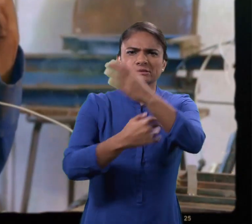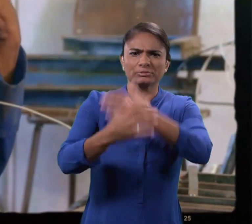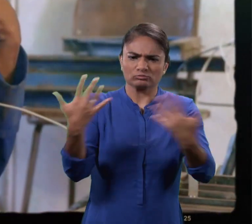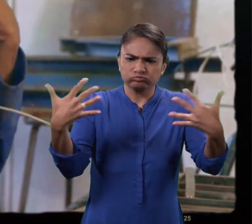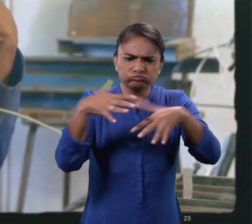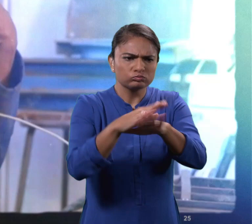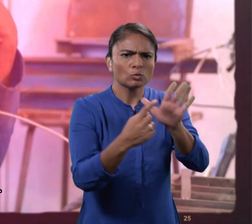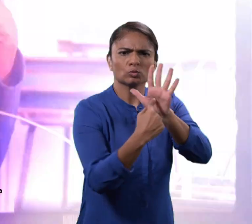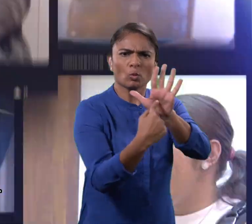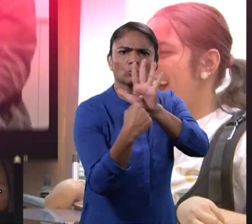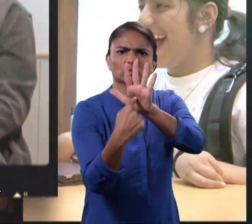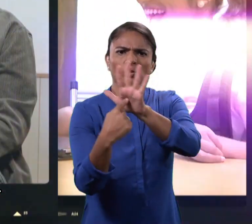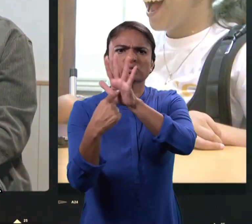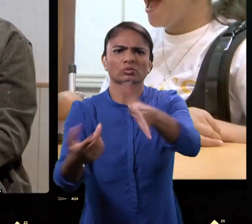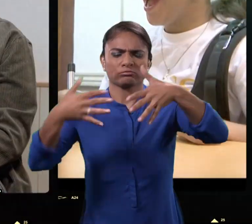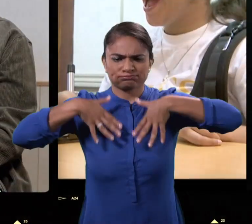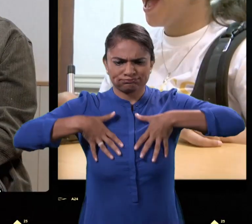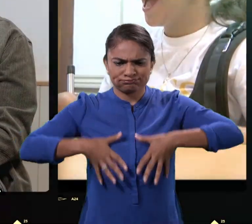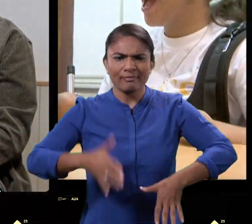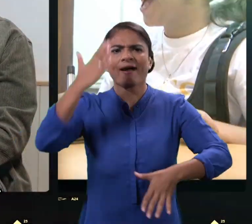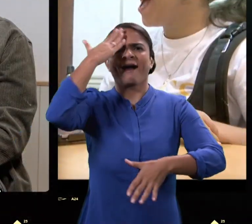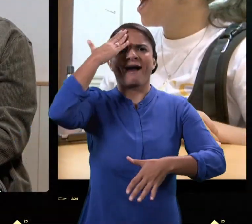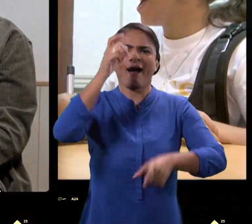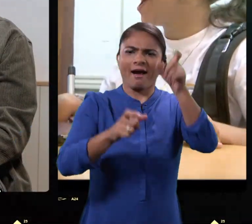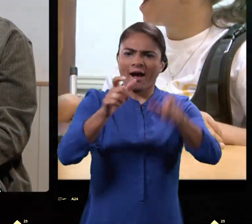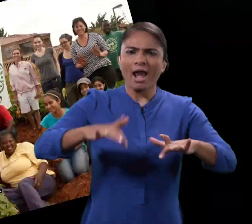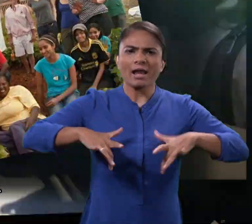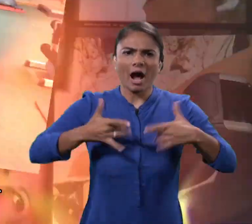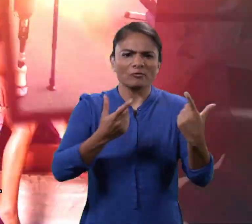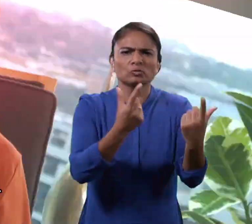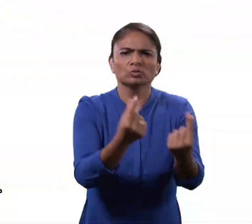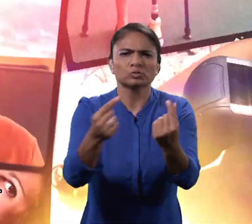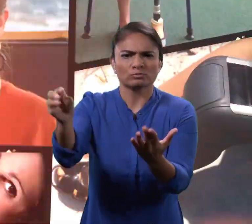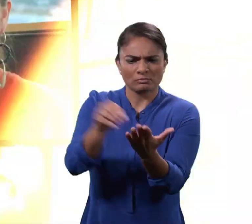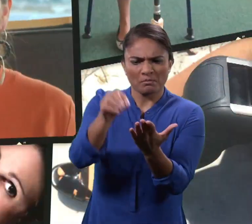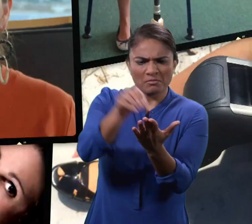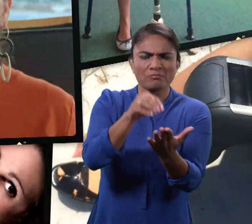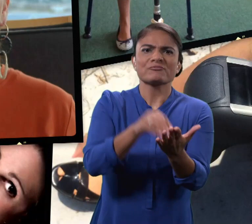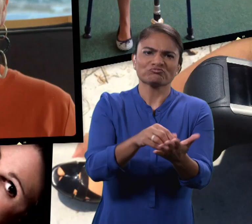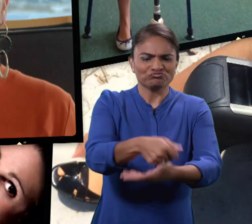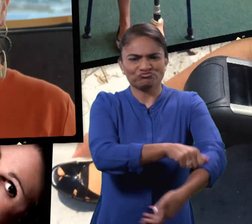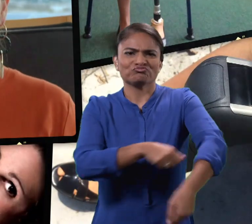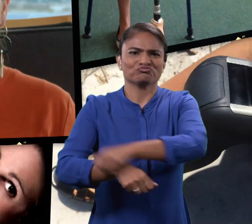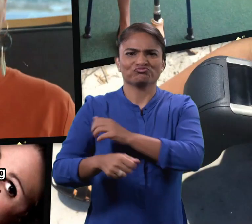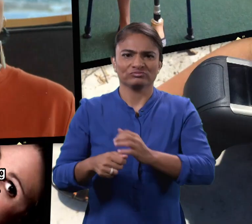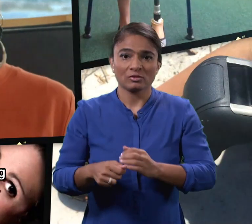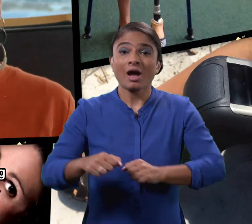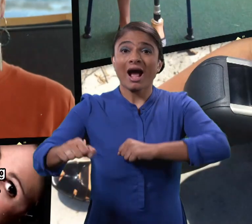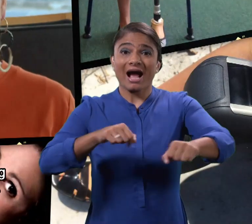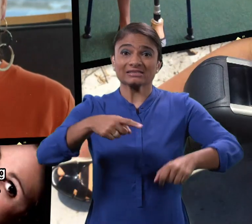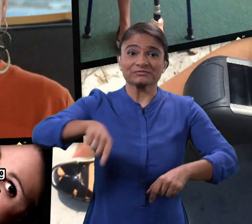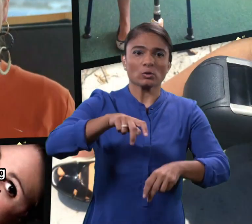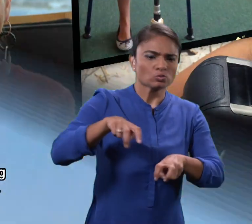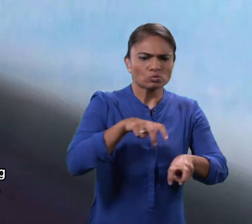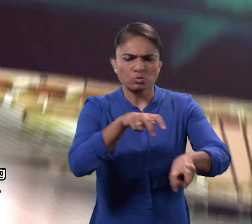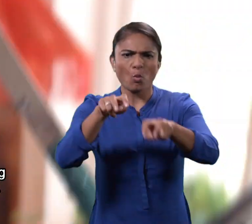with disabilities, taking you on a journey with valuable life lessons and intriguing personalities, leaving you ready for action. Activated